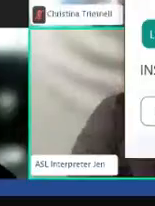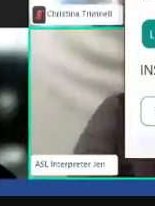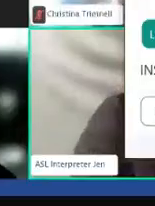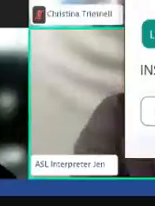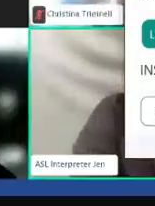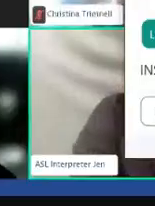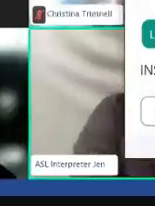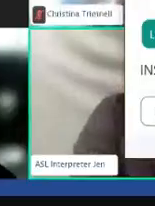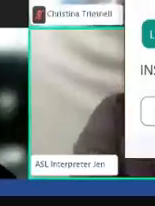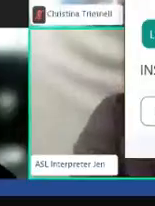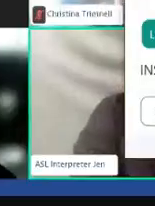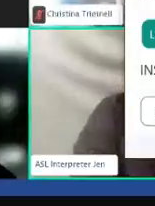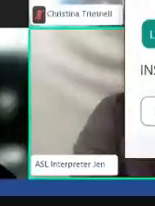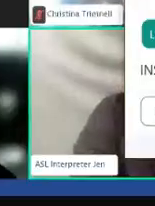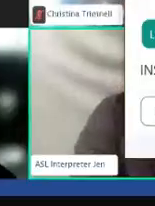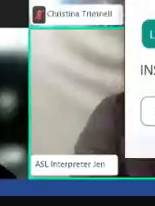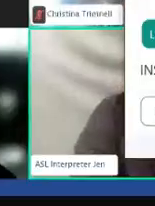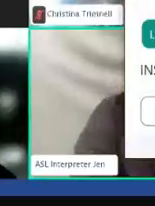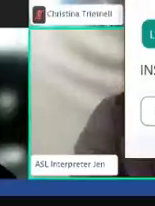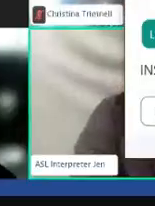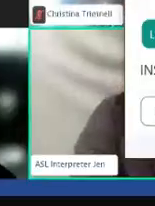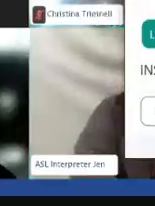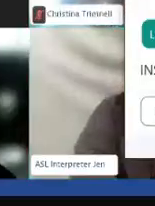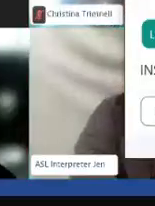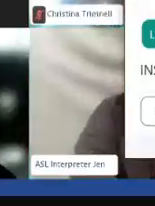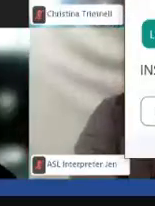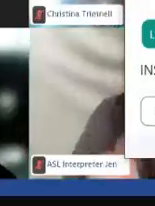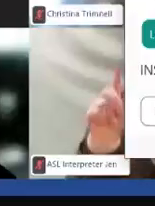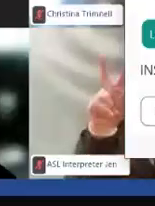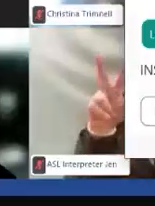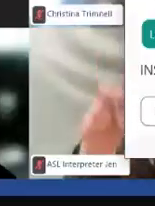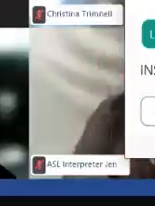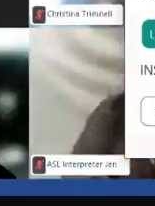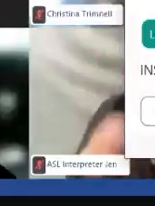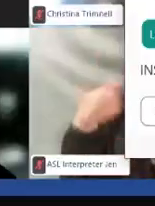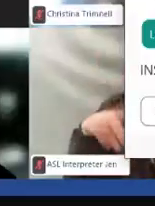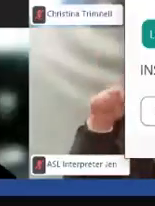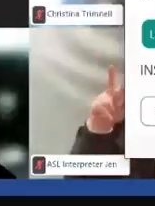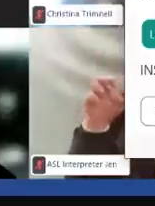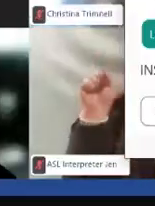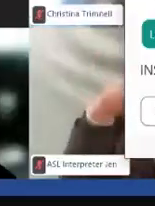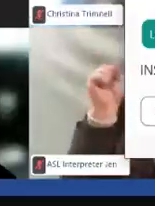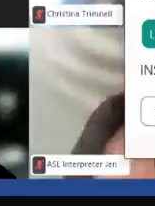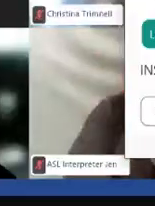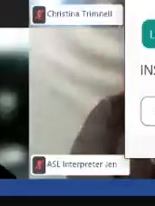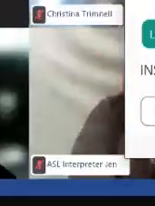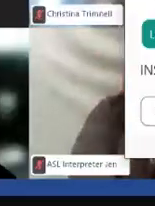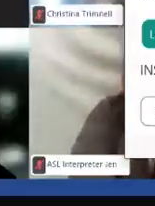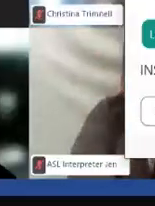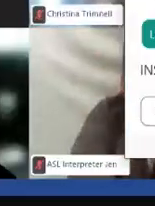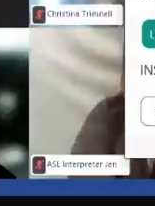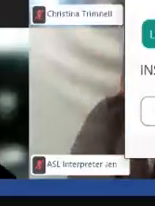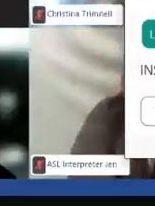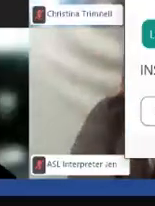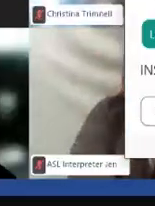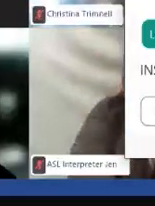This is Catherine, yes. and Dave. This is Dave, yes. Okay, and yes